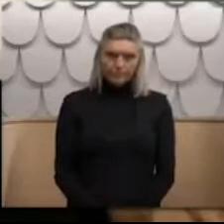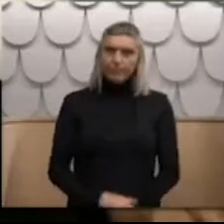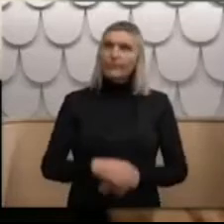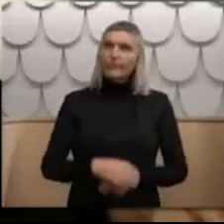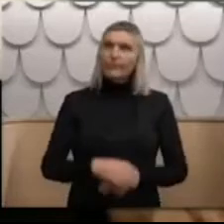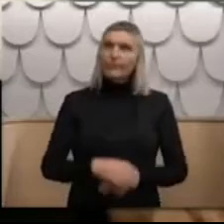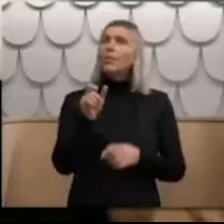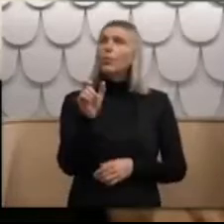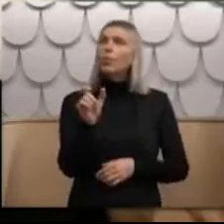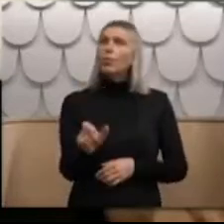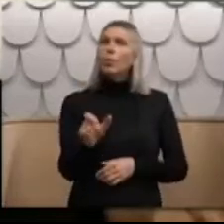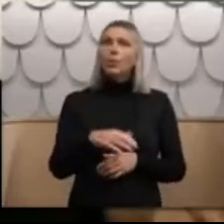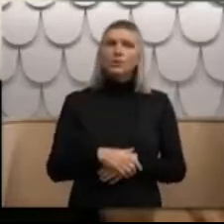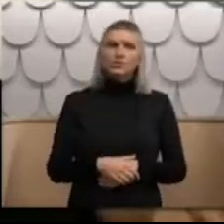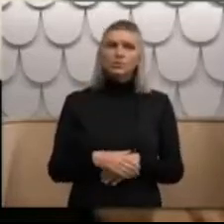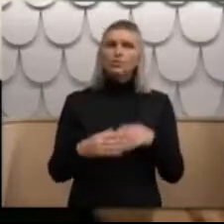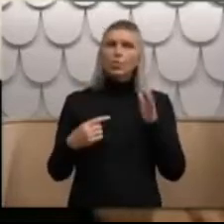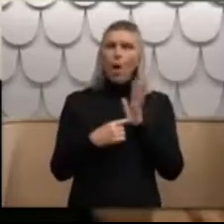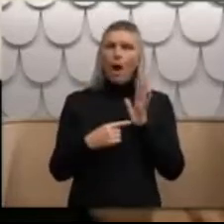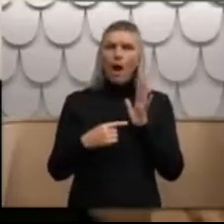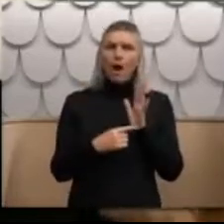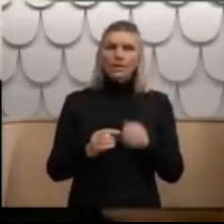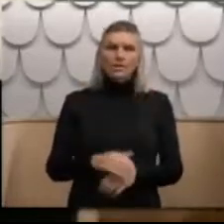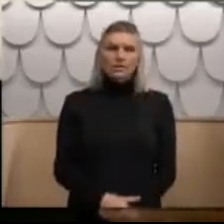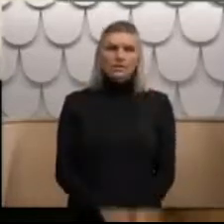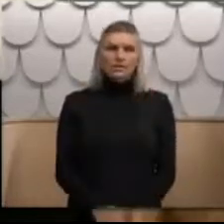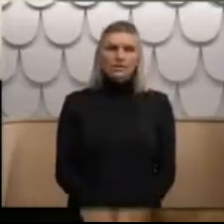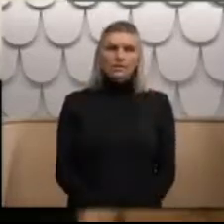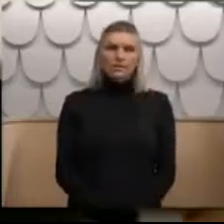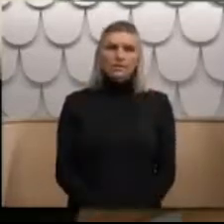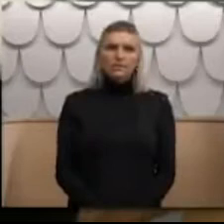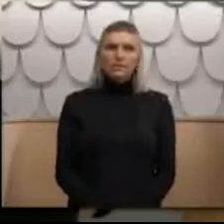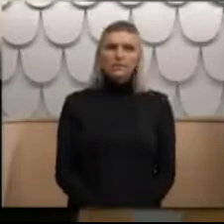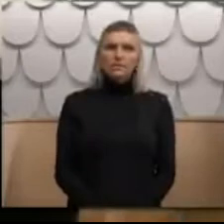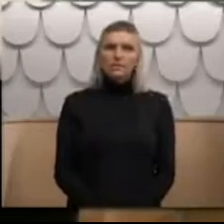kupu or word was toa. Toa. Which is what we become after pepe,